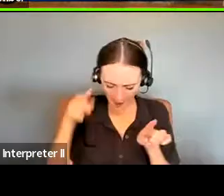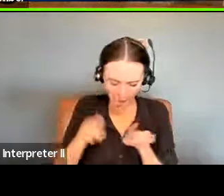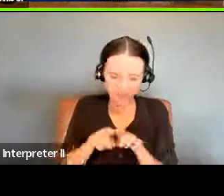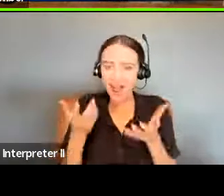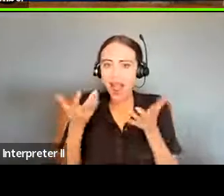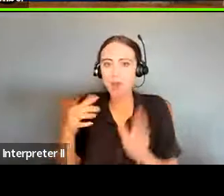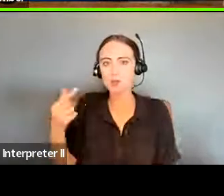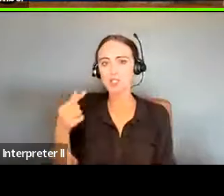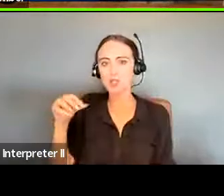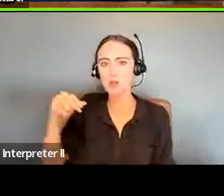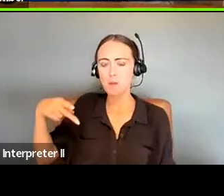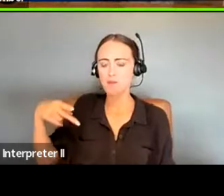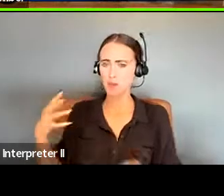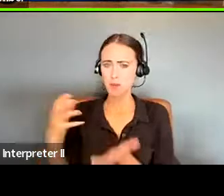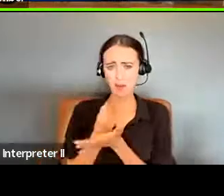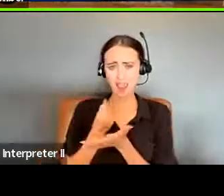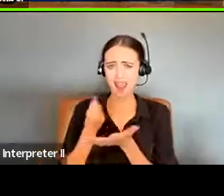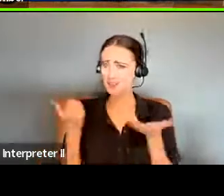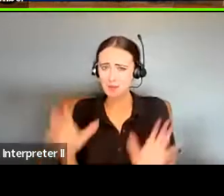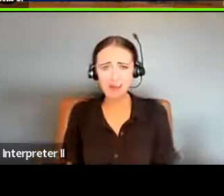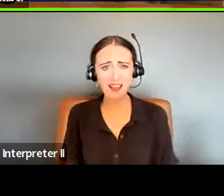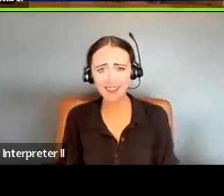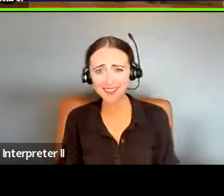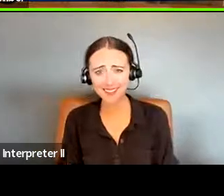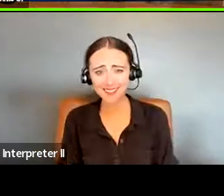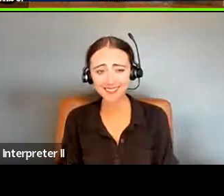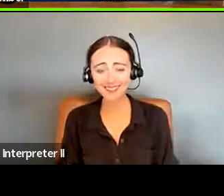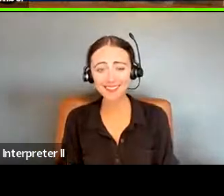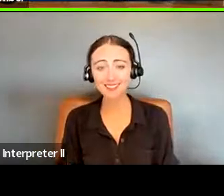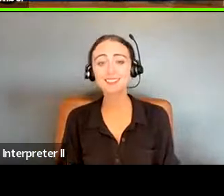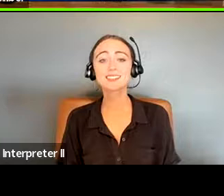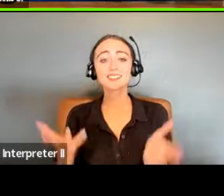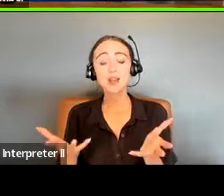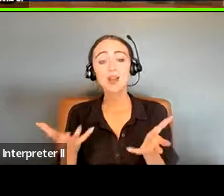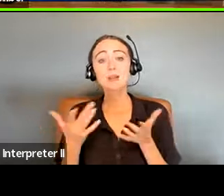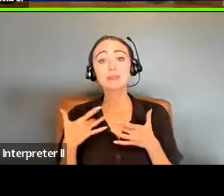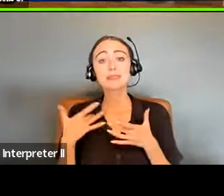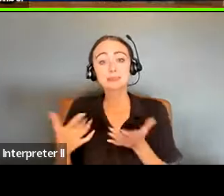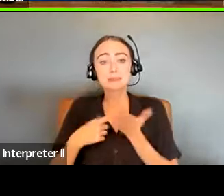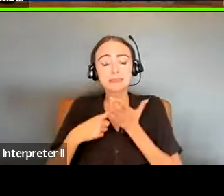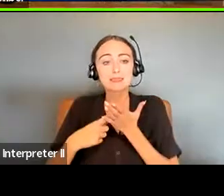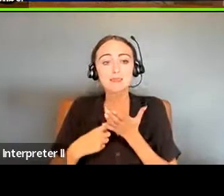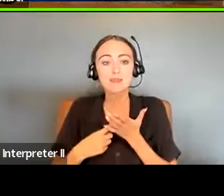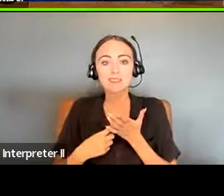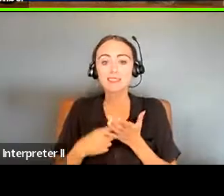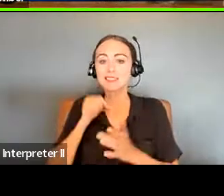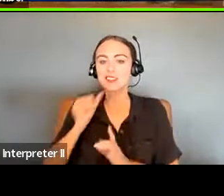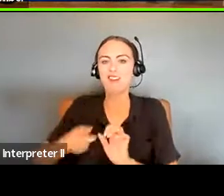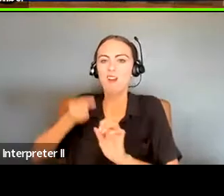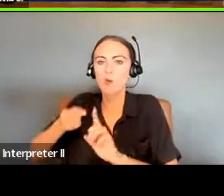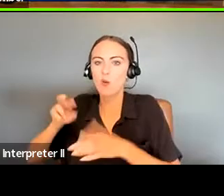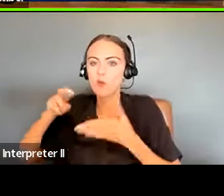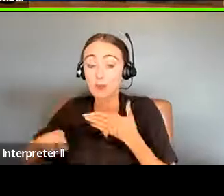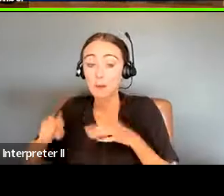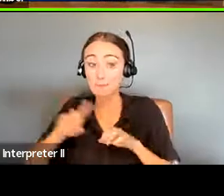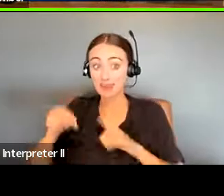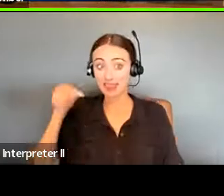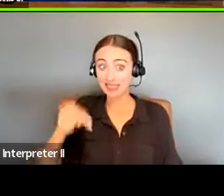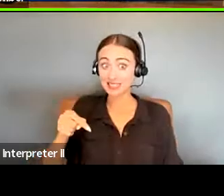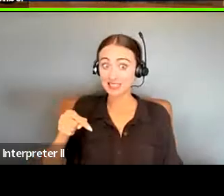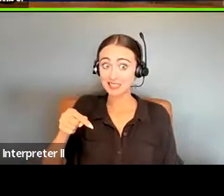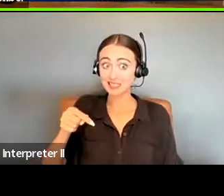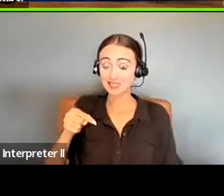the GOP to win here. We often talk about unintended consequences, but this is an